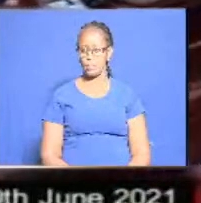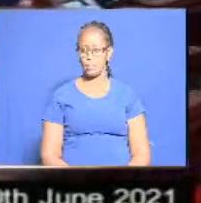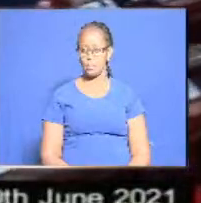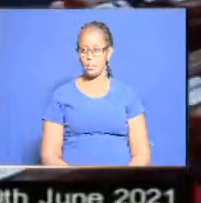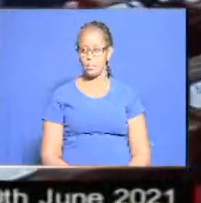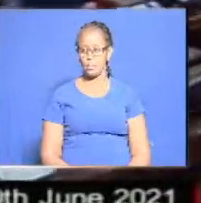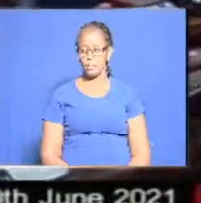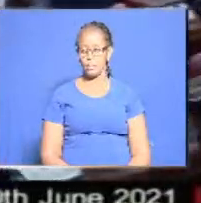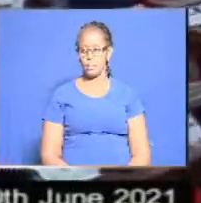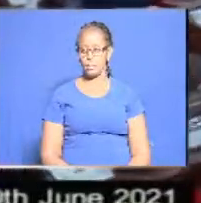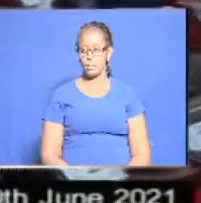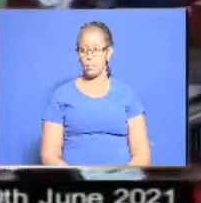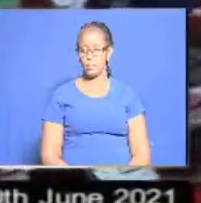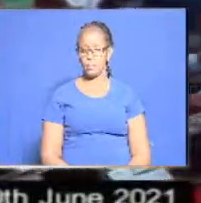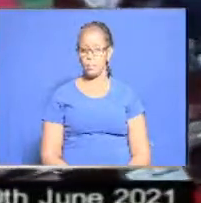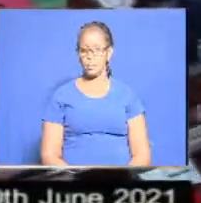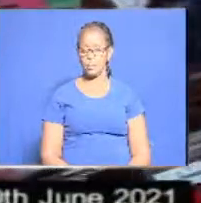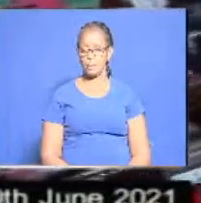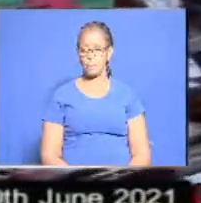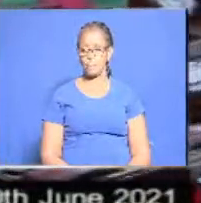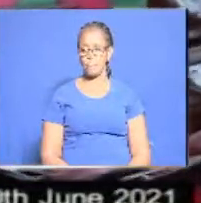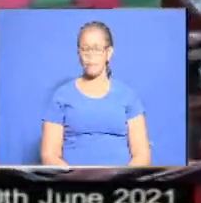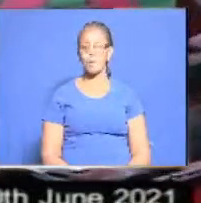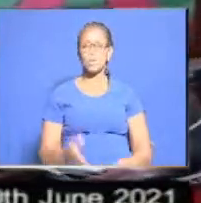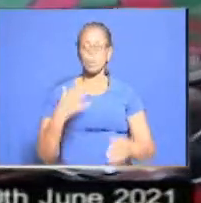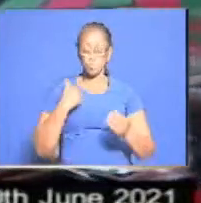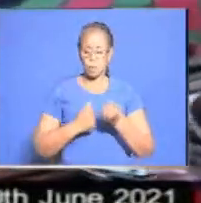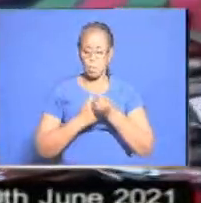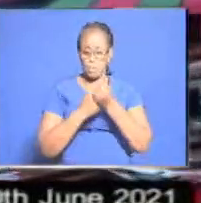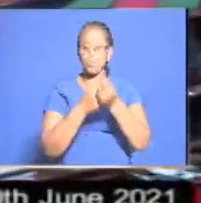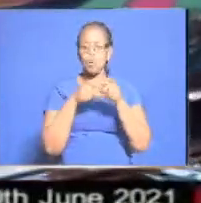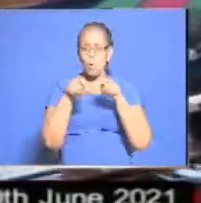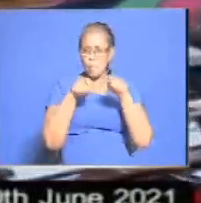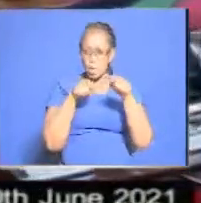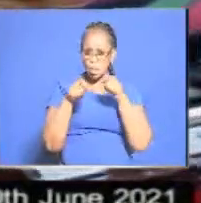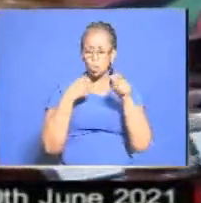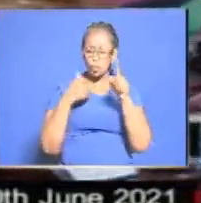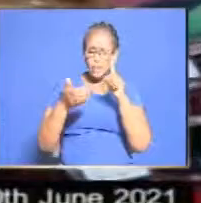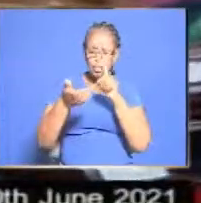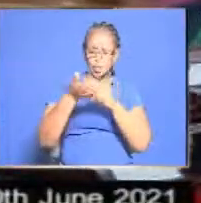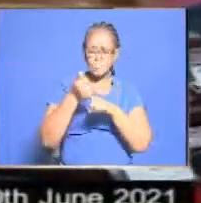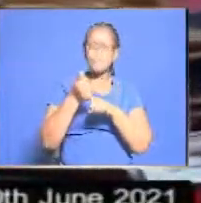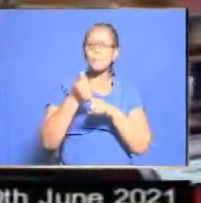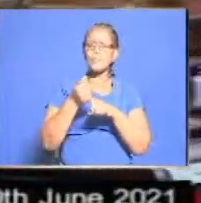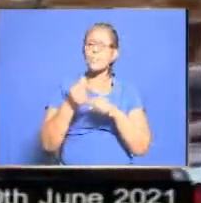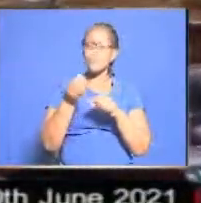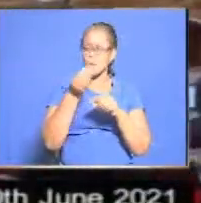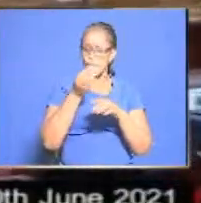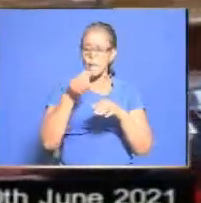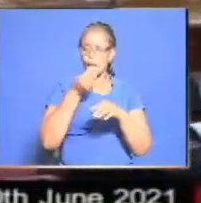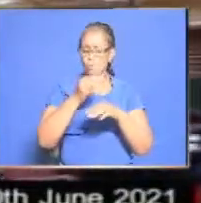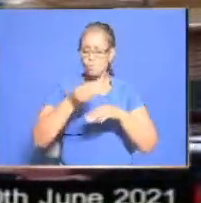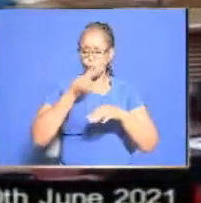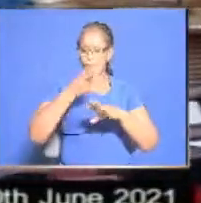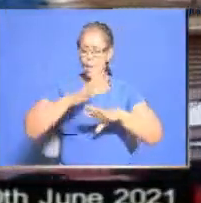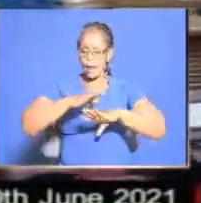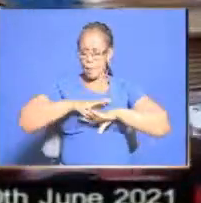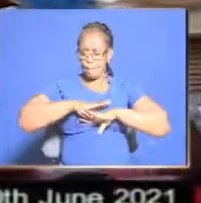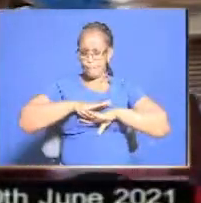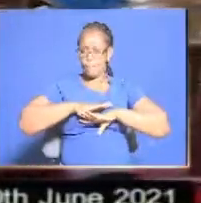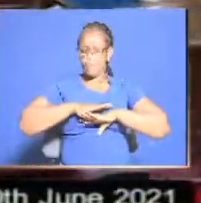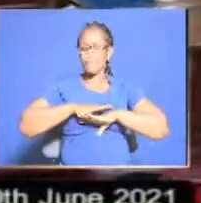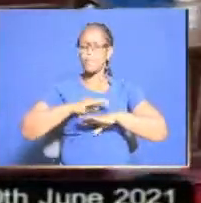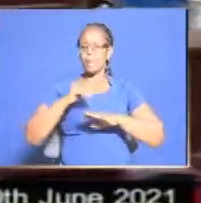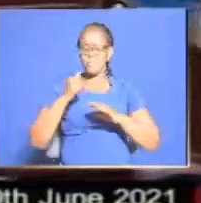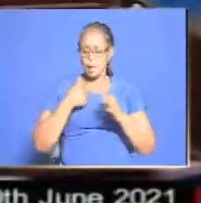Mr. Speaker, in order to support our aspirations of attaining 100% food security, food and nutrition security, I